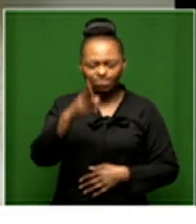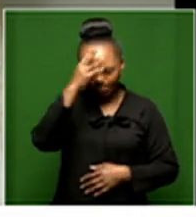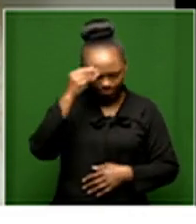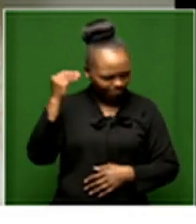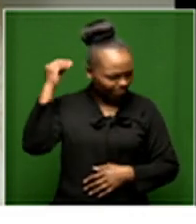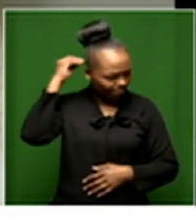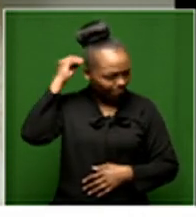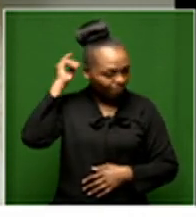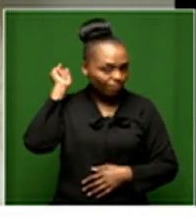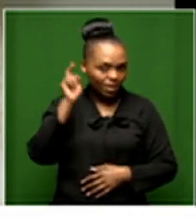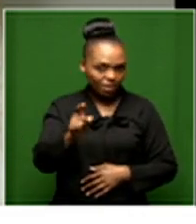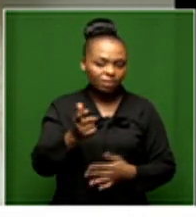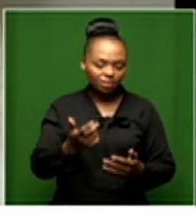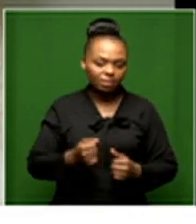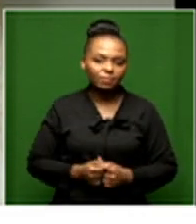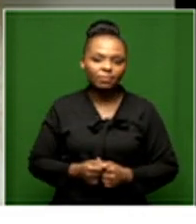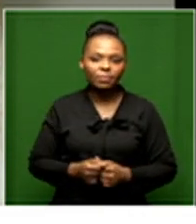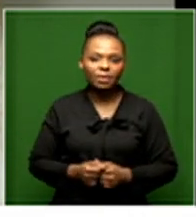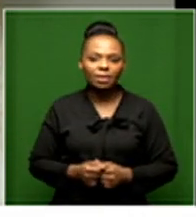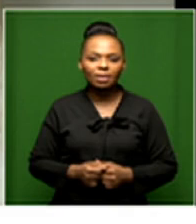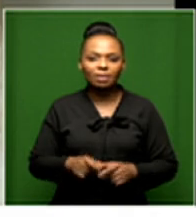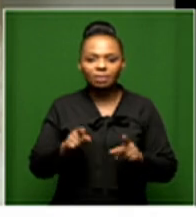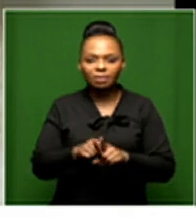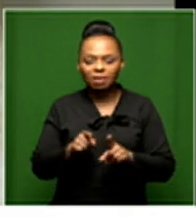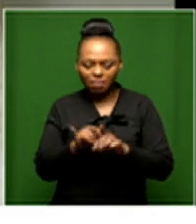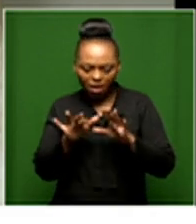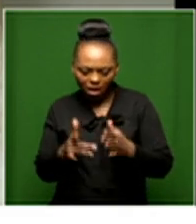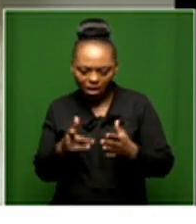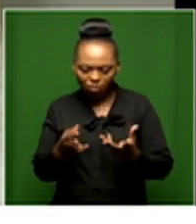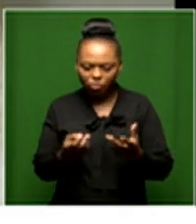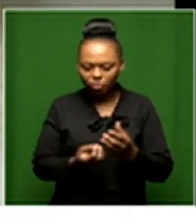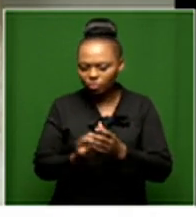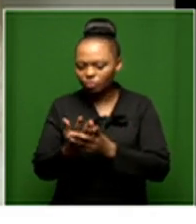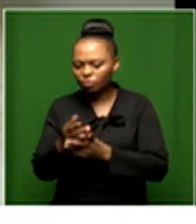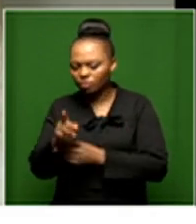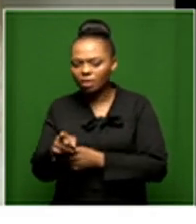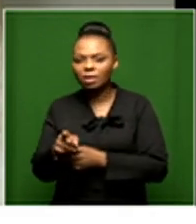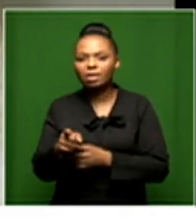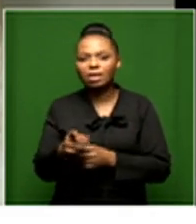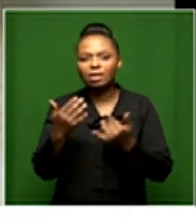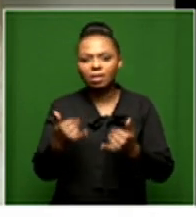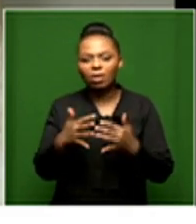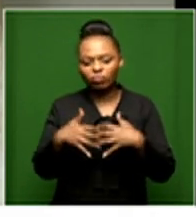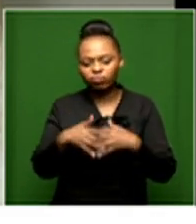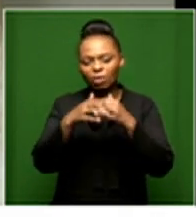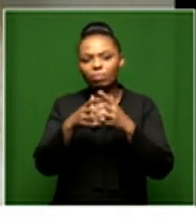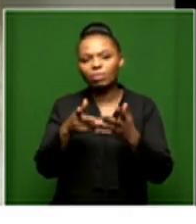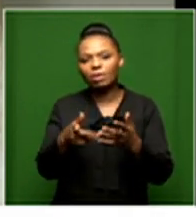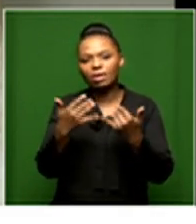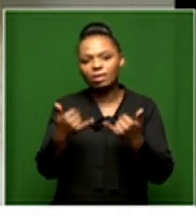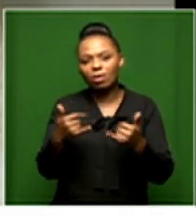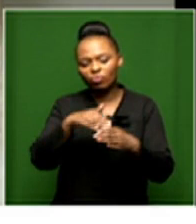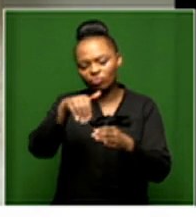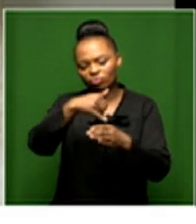done a search and rescue on all our indigenous plants on site, and we've created a nursery, and we've actually